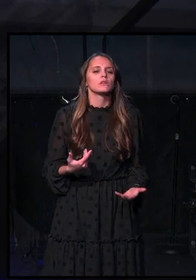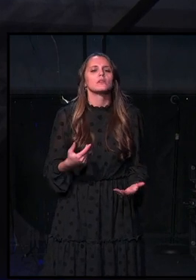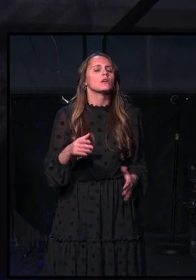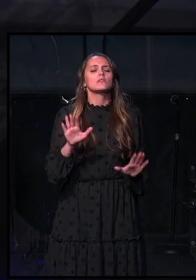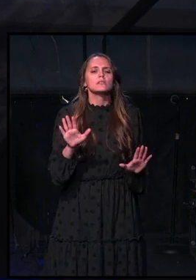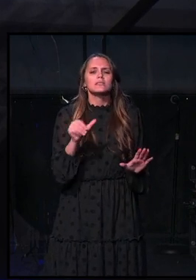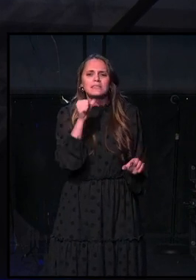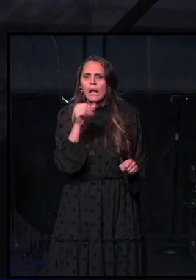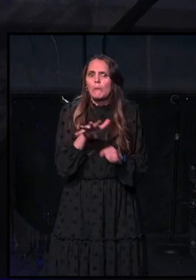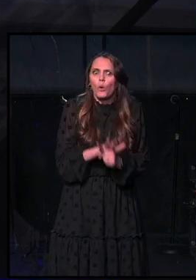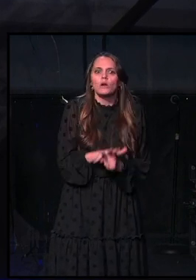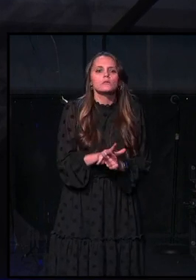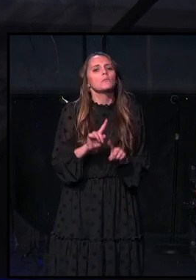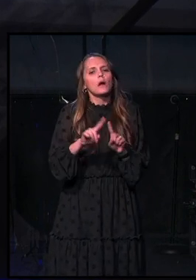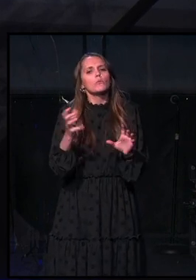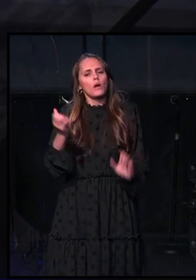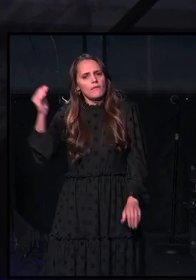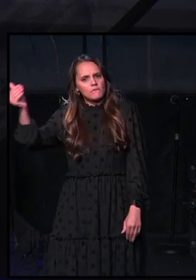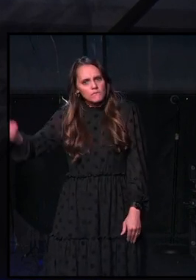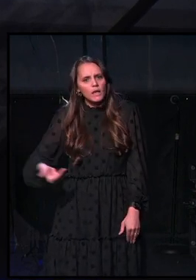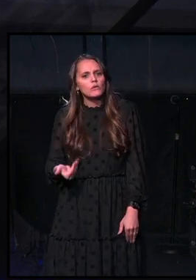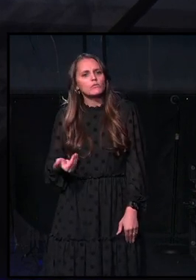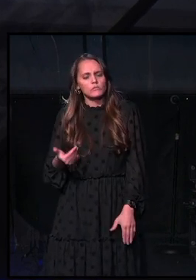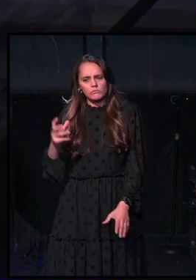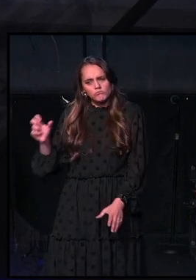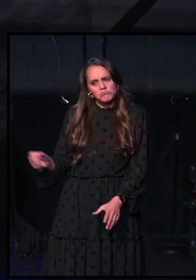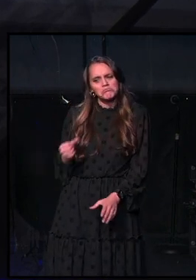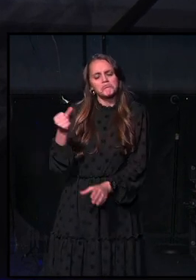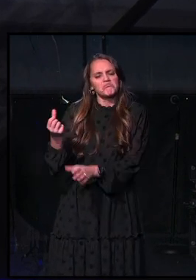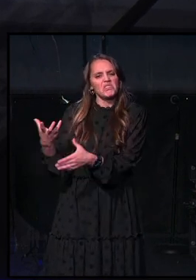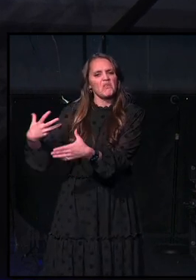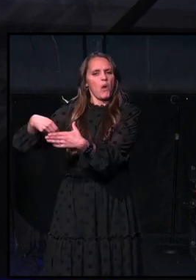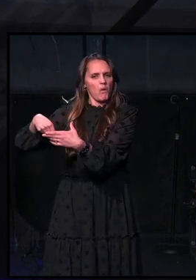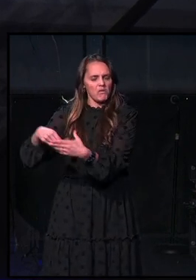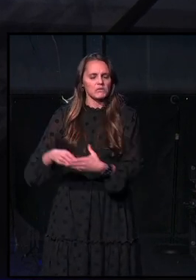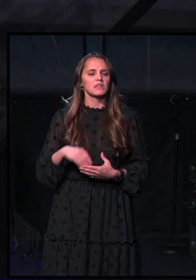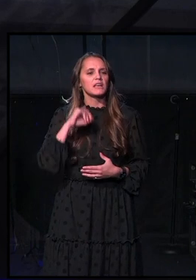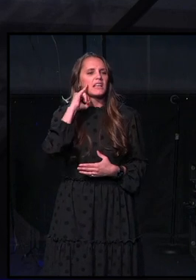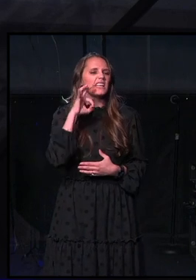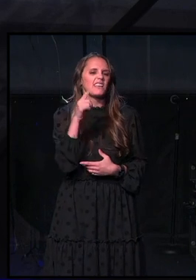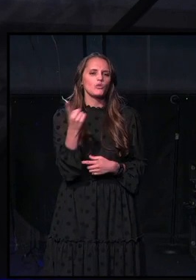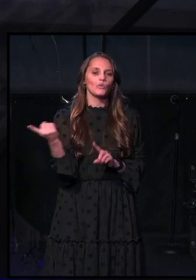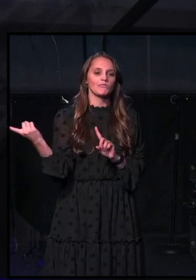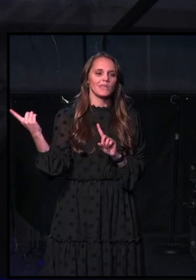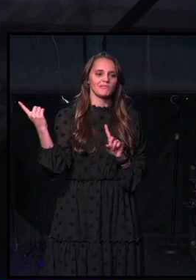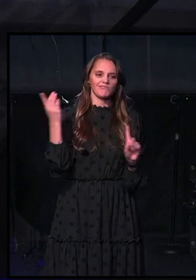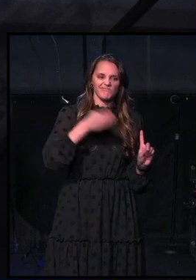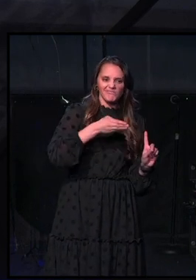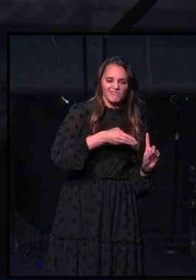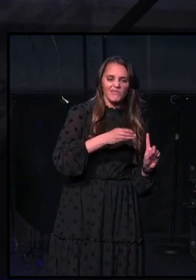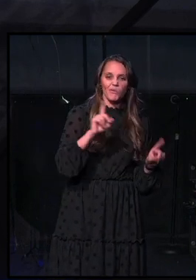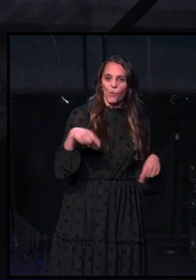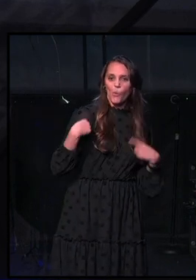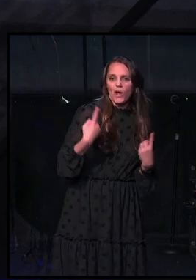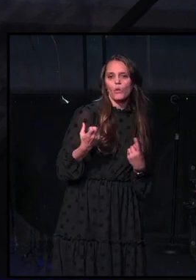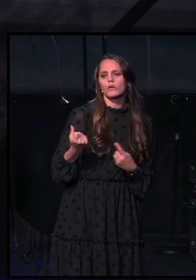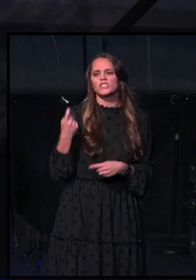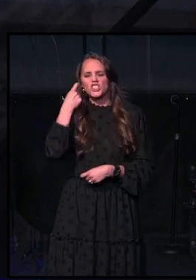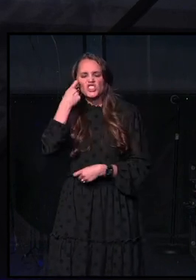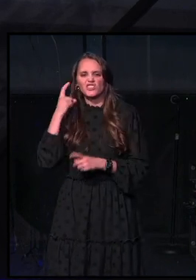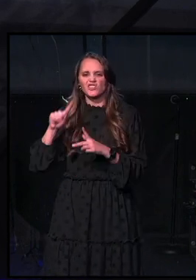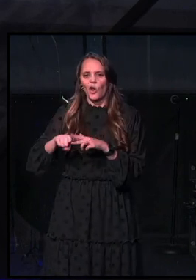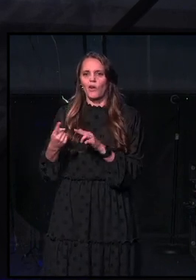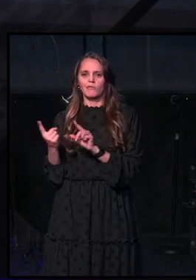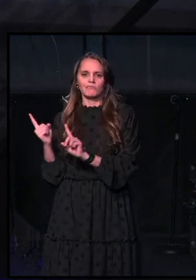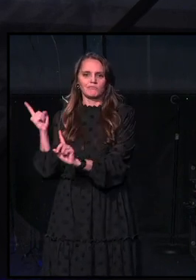invite you to just step into that, whether you've been coming here for a while or just a short time. And